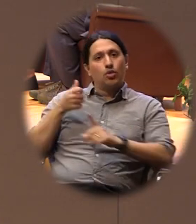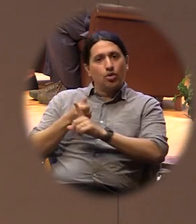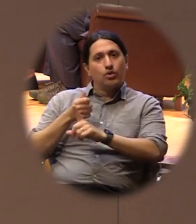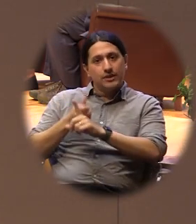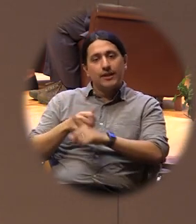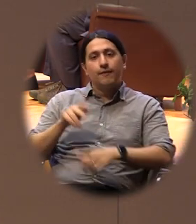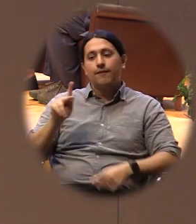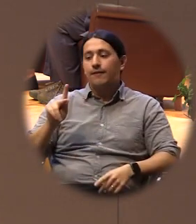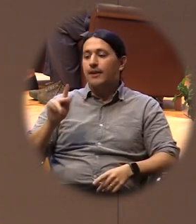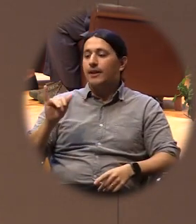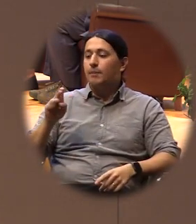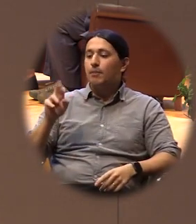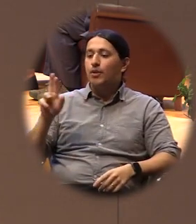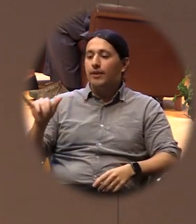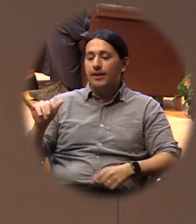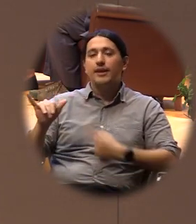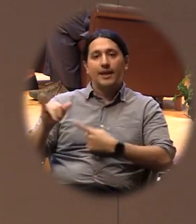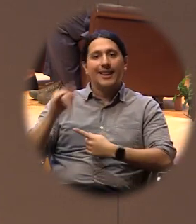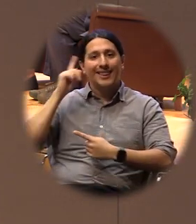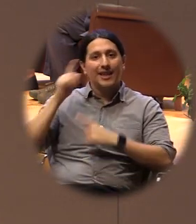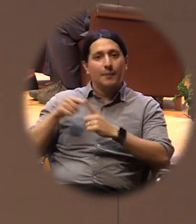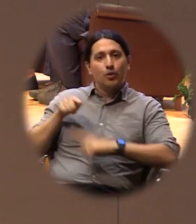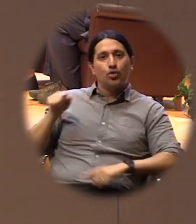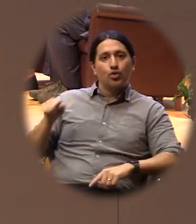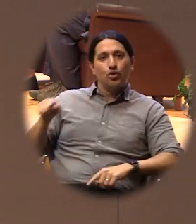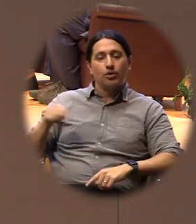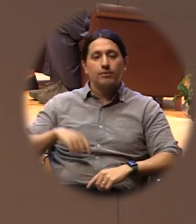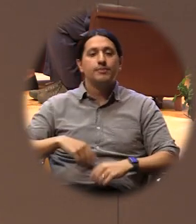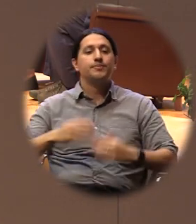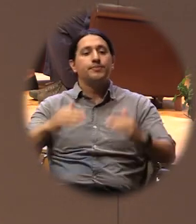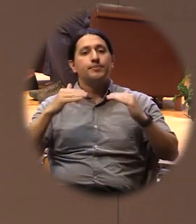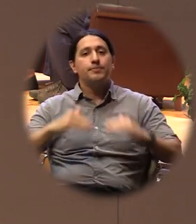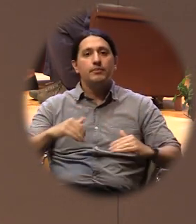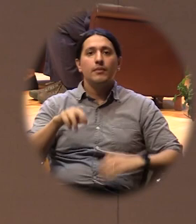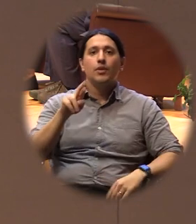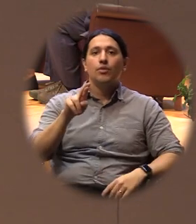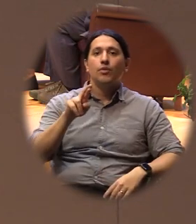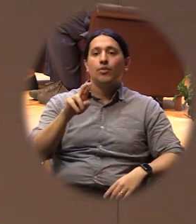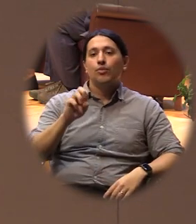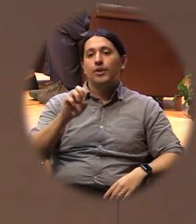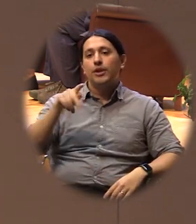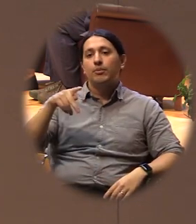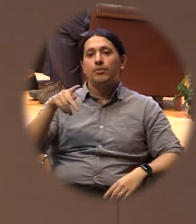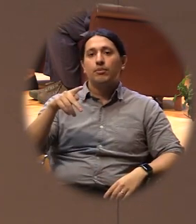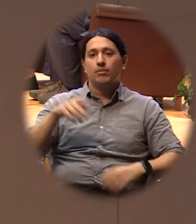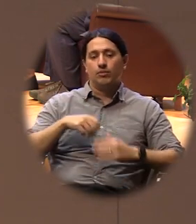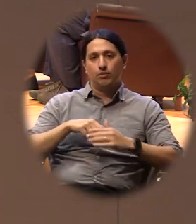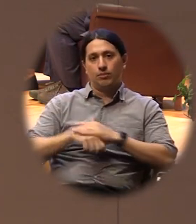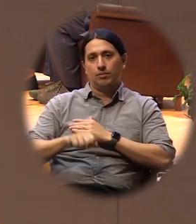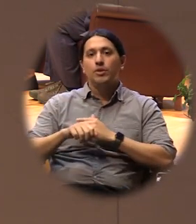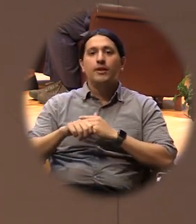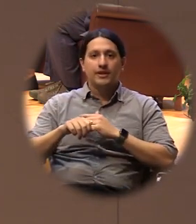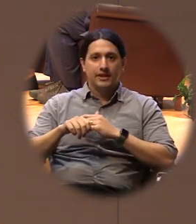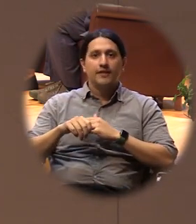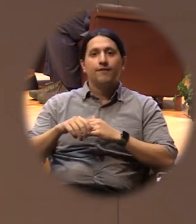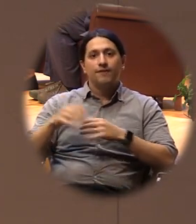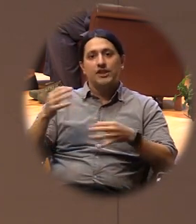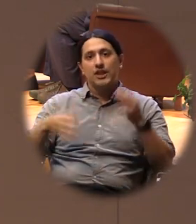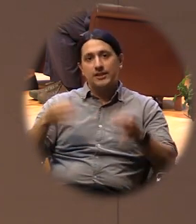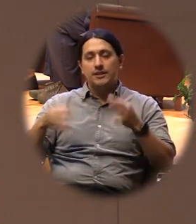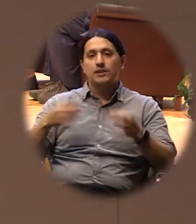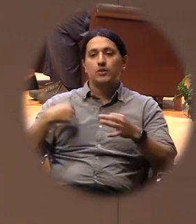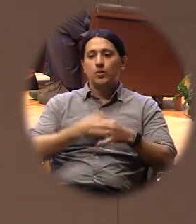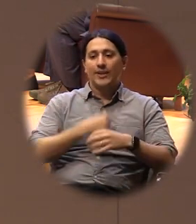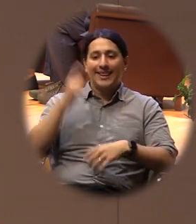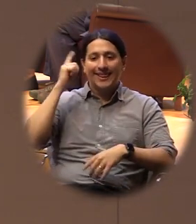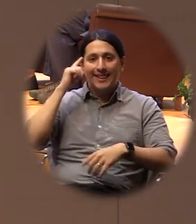When I think about reproductive justice, how we live in gendered sexed bodies and how